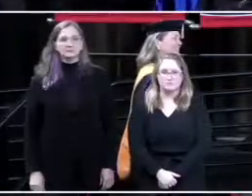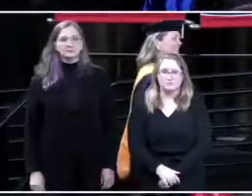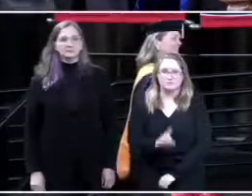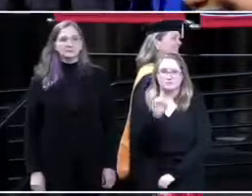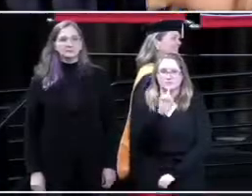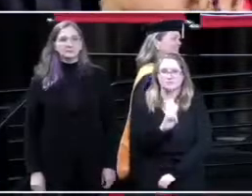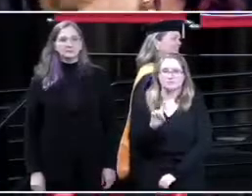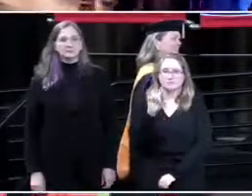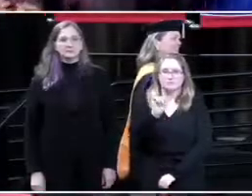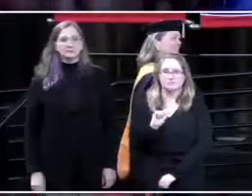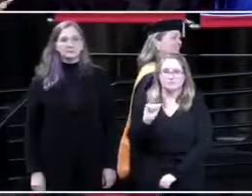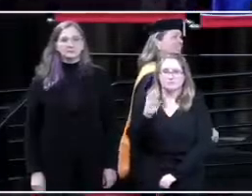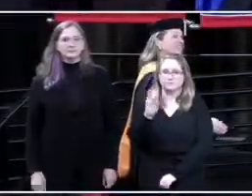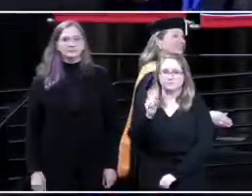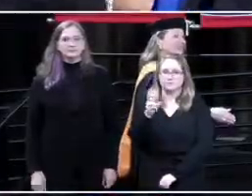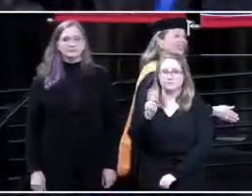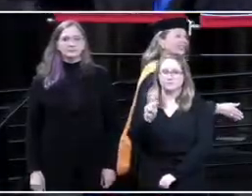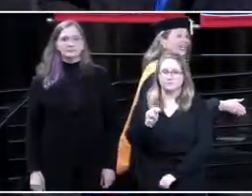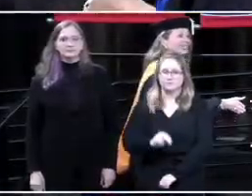Brianna Hamani Brown.